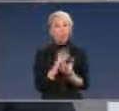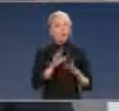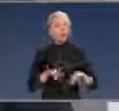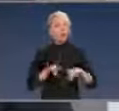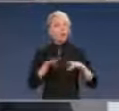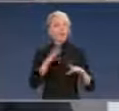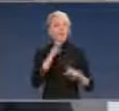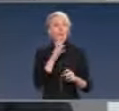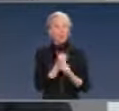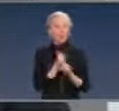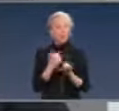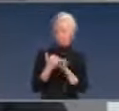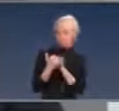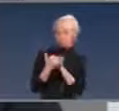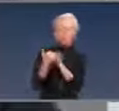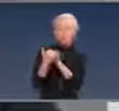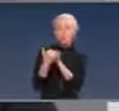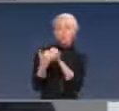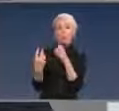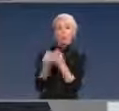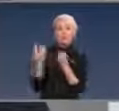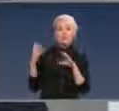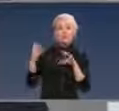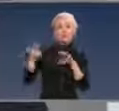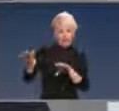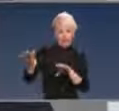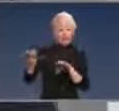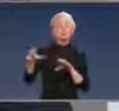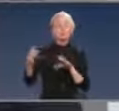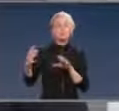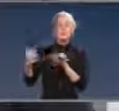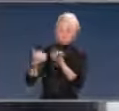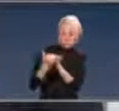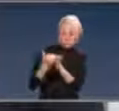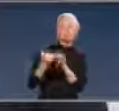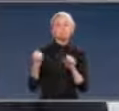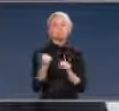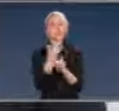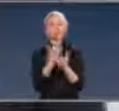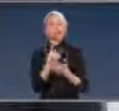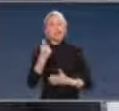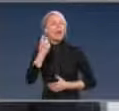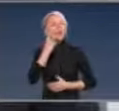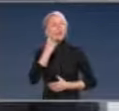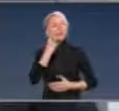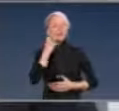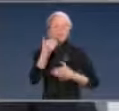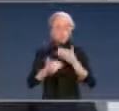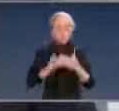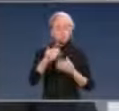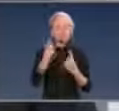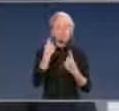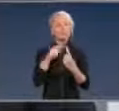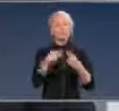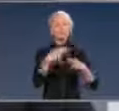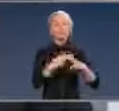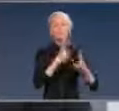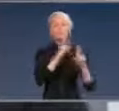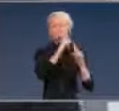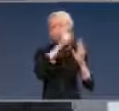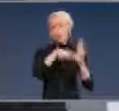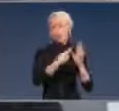to action that agreement. 7 out of 8 states have also signed up to the skills agreement, the job